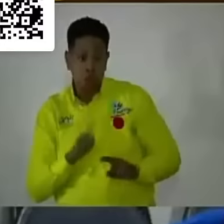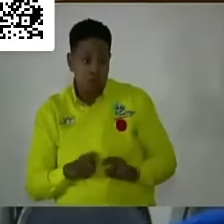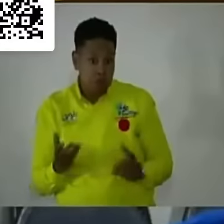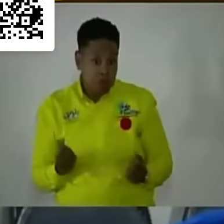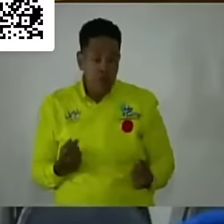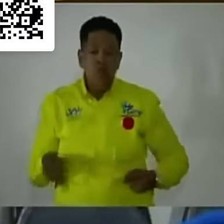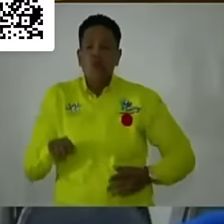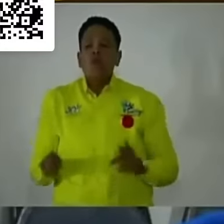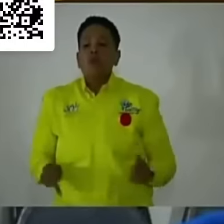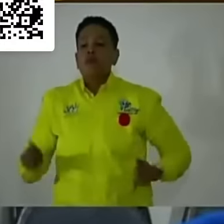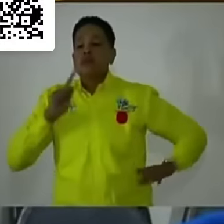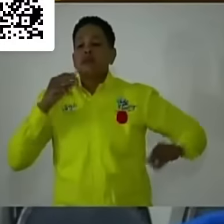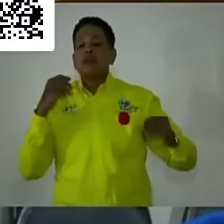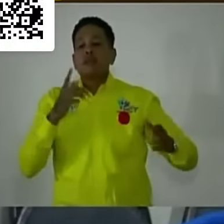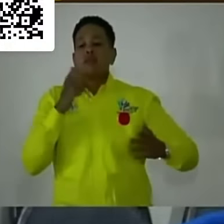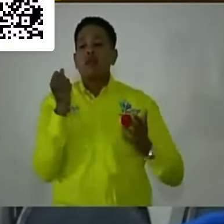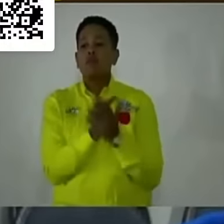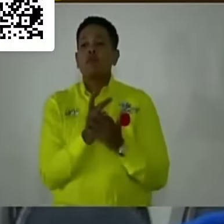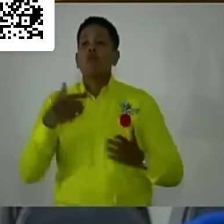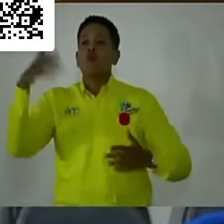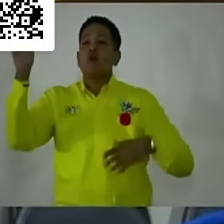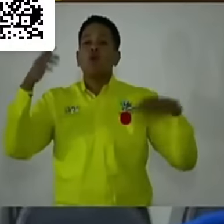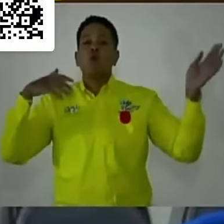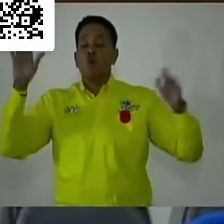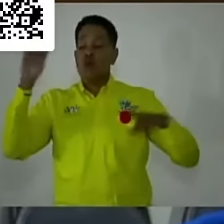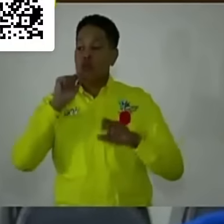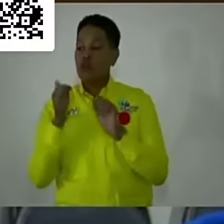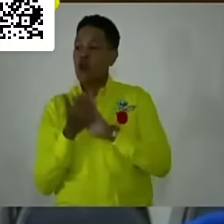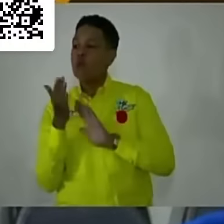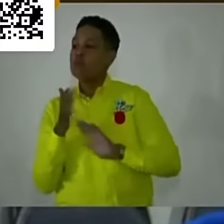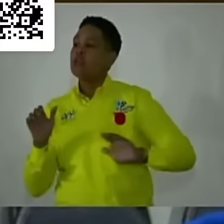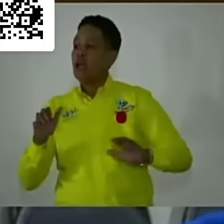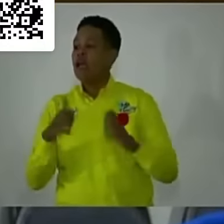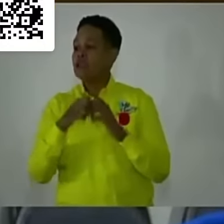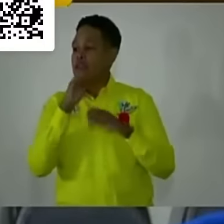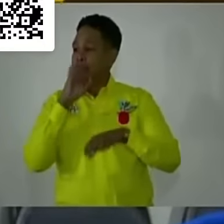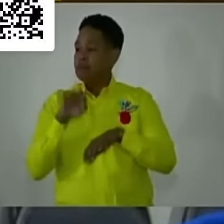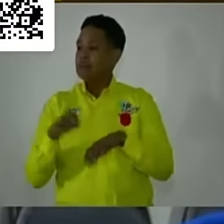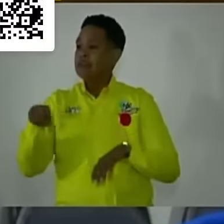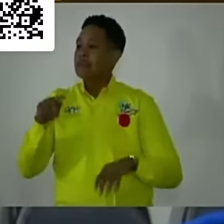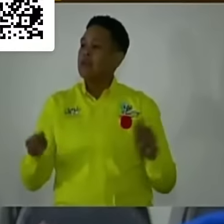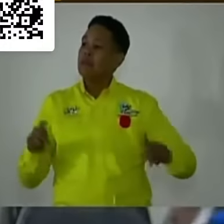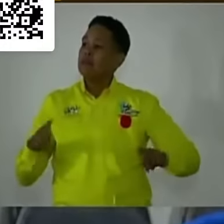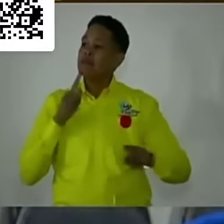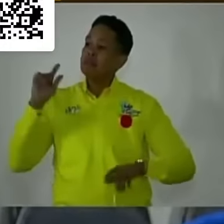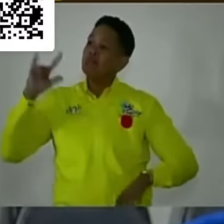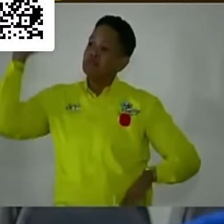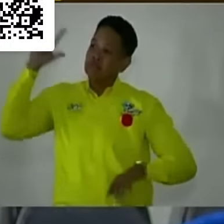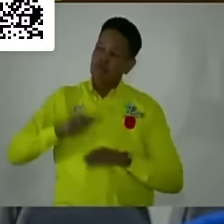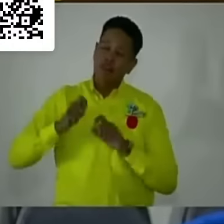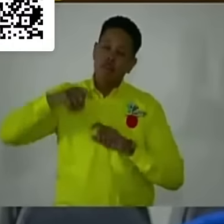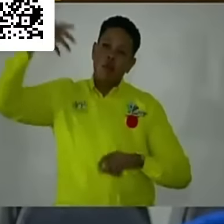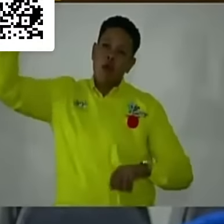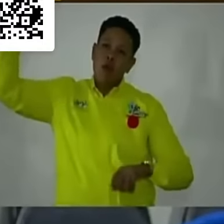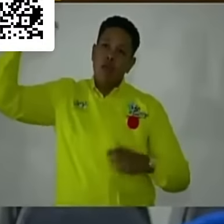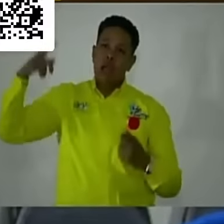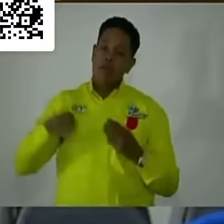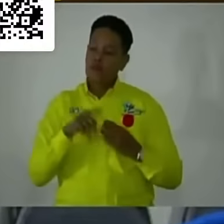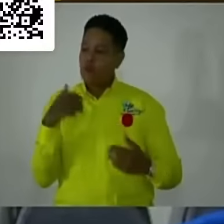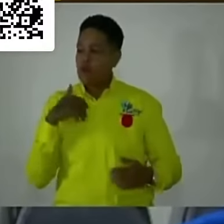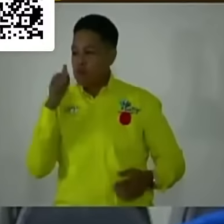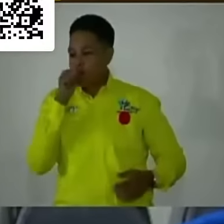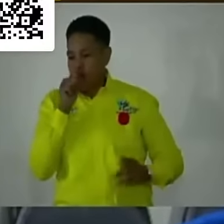those persons are given the approval to operate, to act in the field. These are persons, of course, coming in from outside. I mean, you have